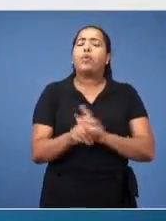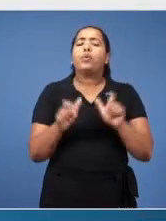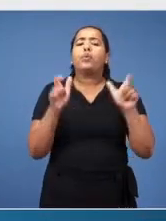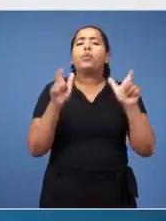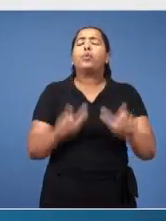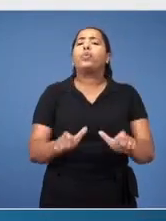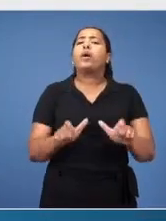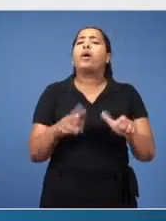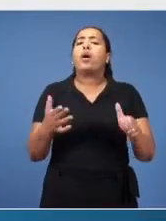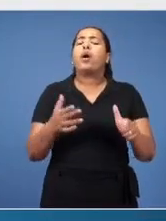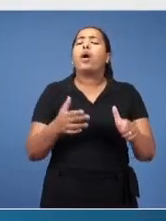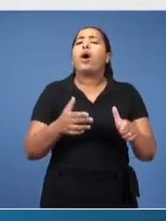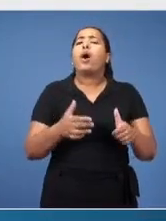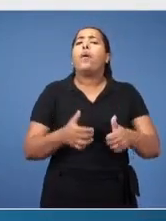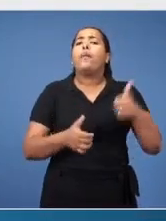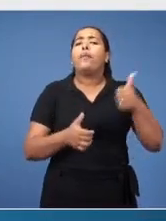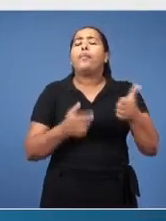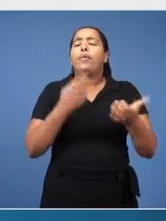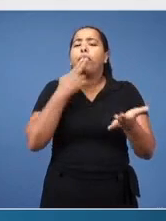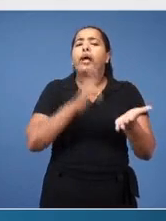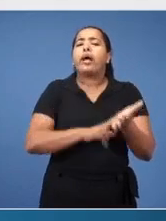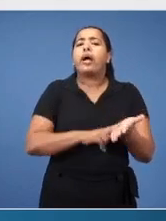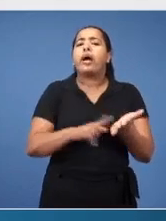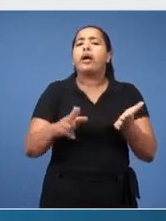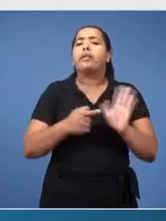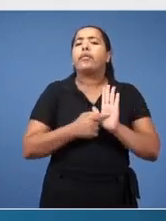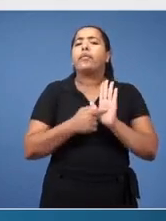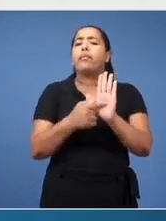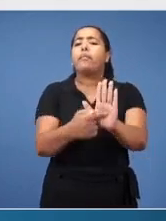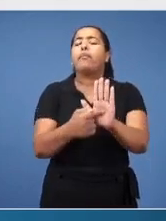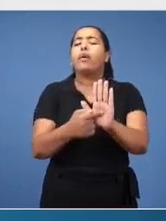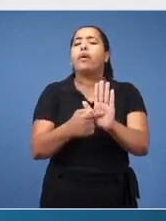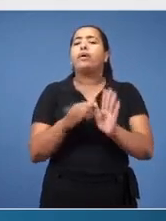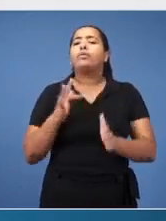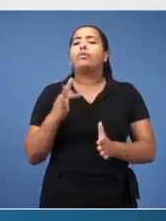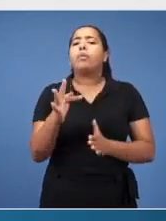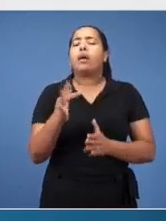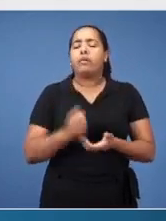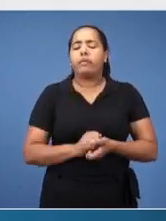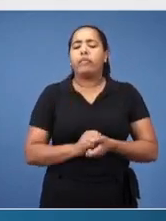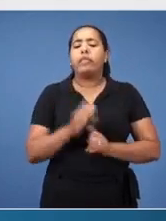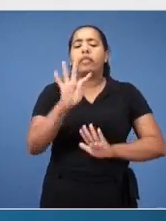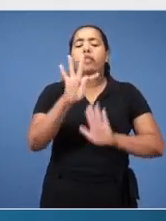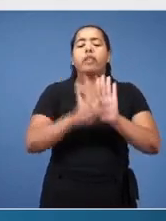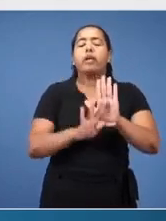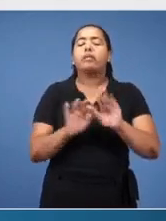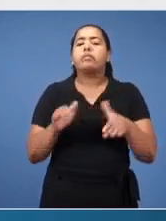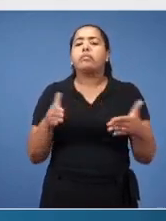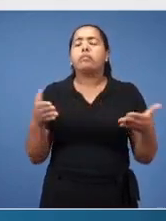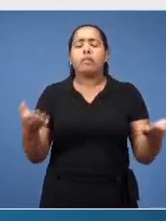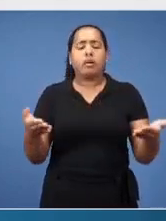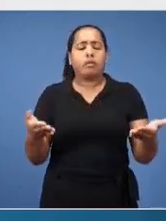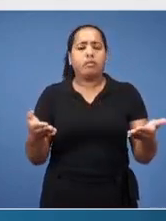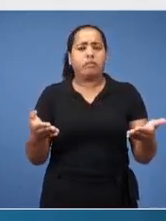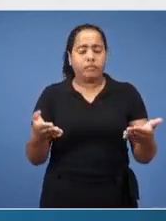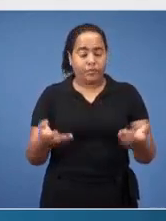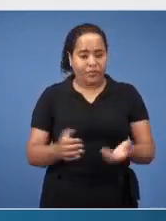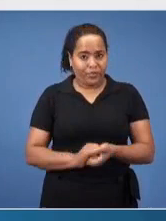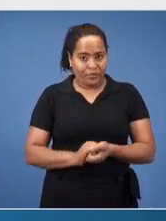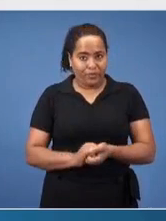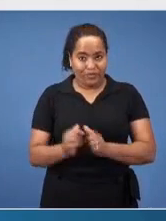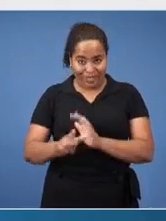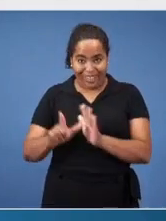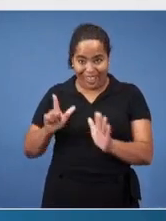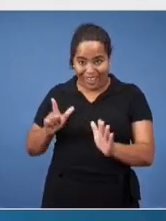the question. What is the word soon in the first letter? In what text? The brother is going to answer